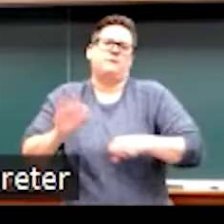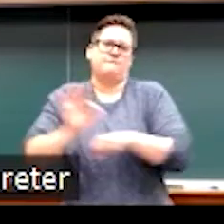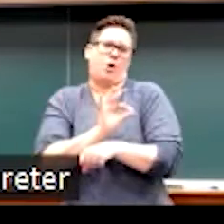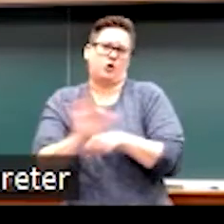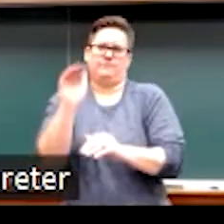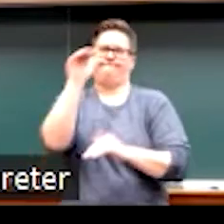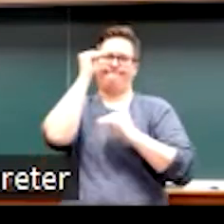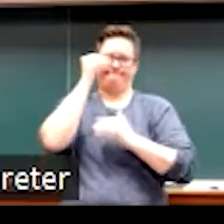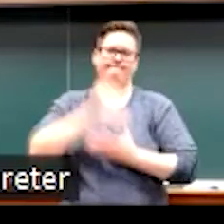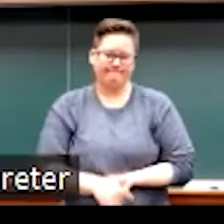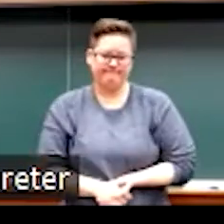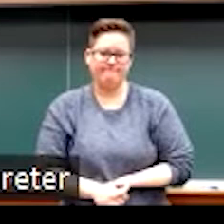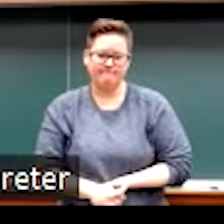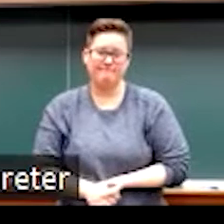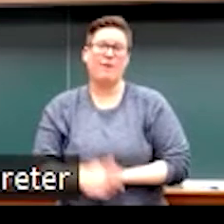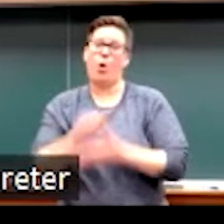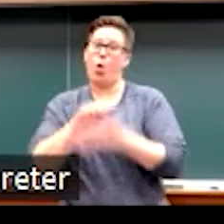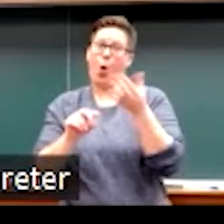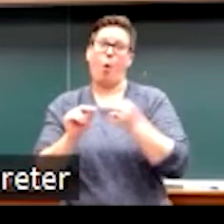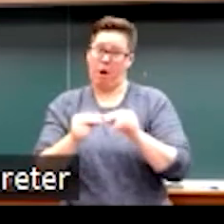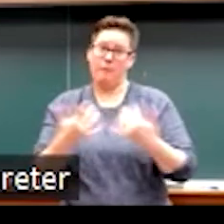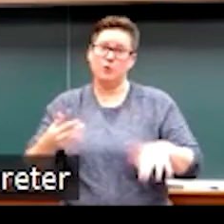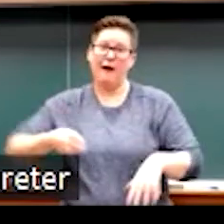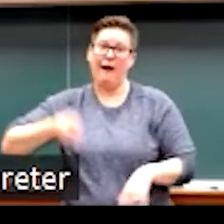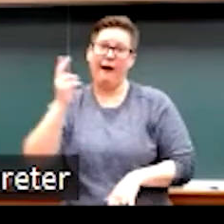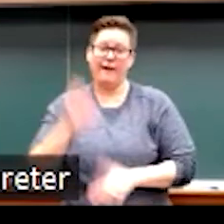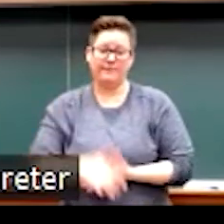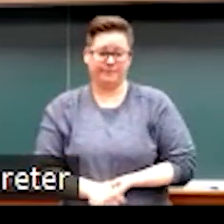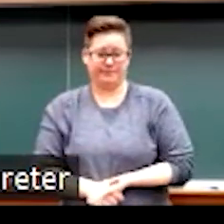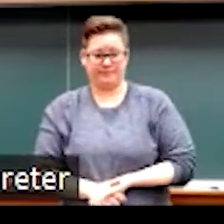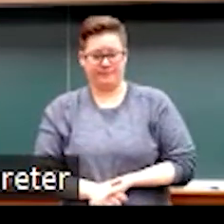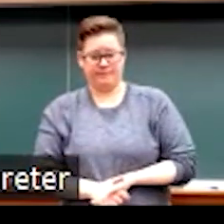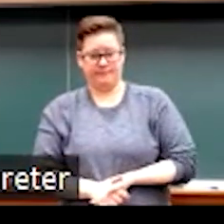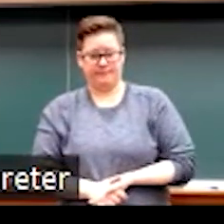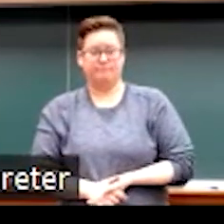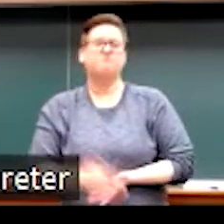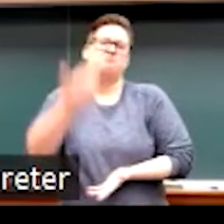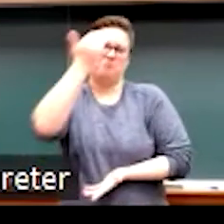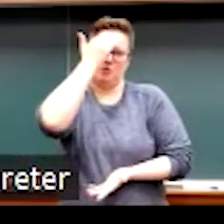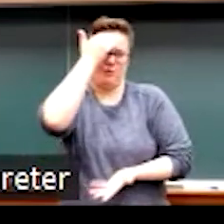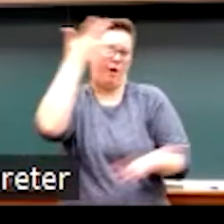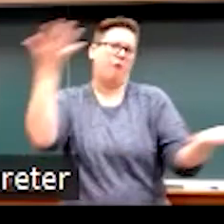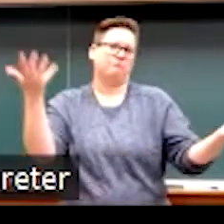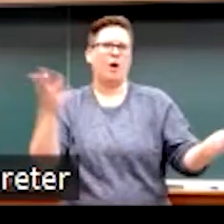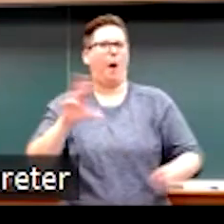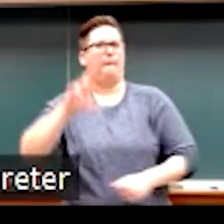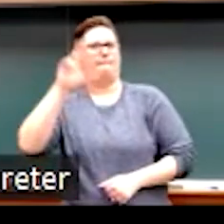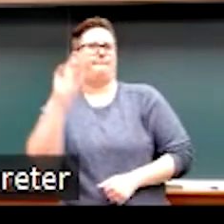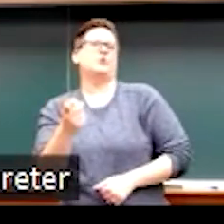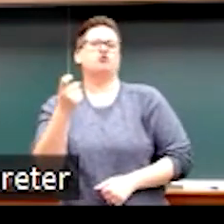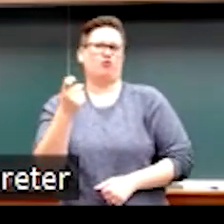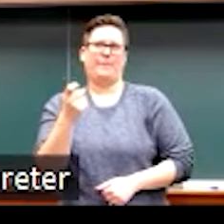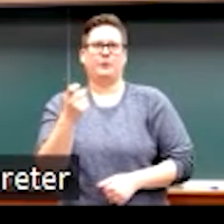people with chronic pain. And even those numbers are very high. As you know, we're in the midst of a prescription